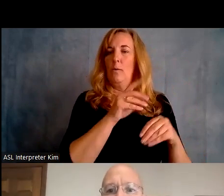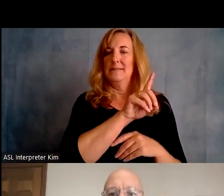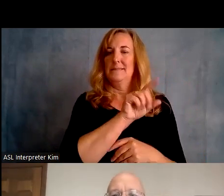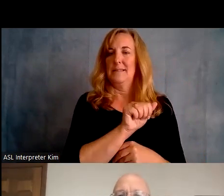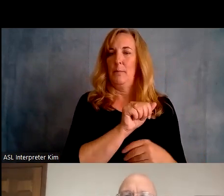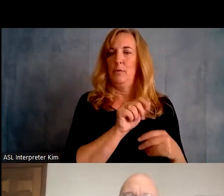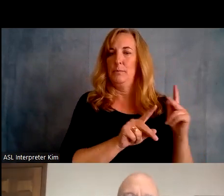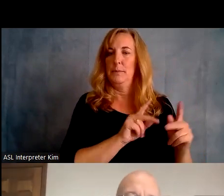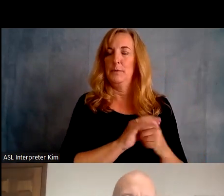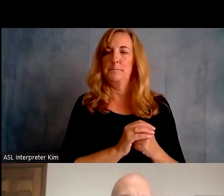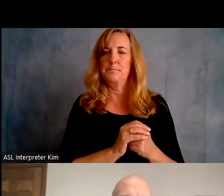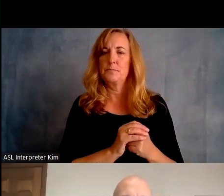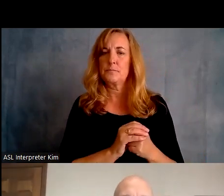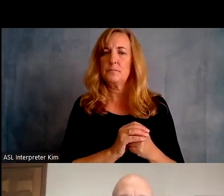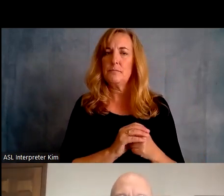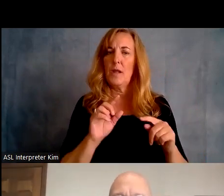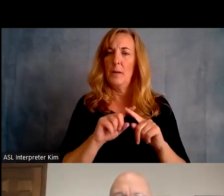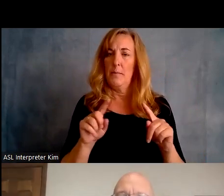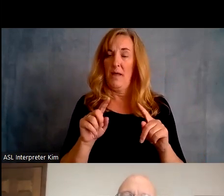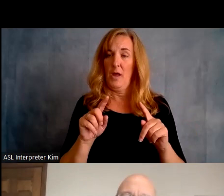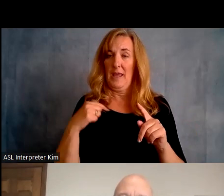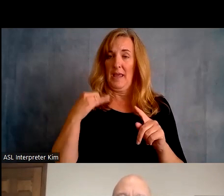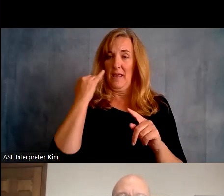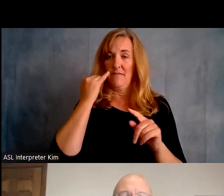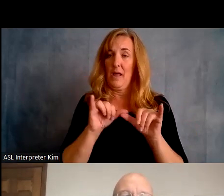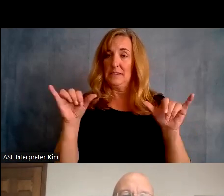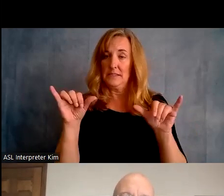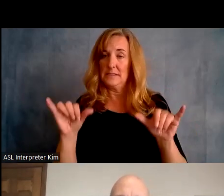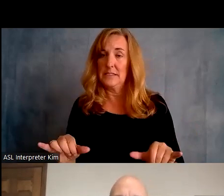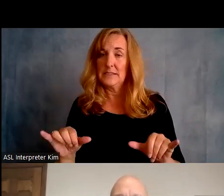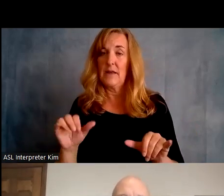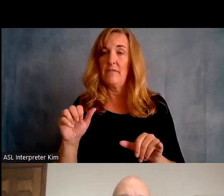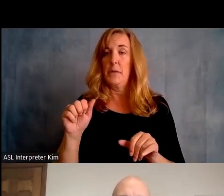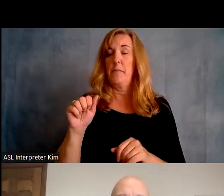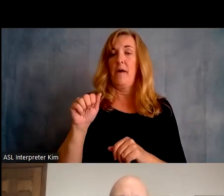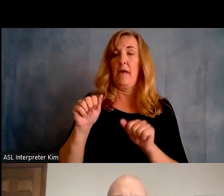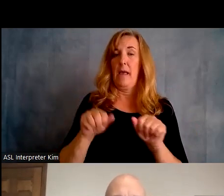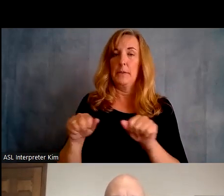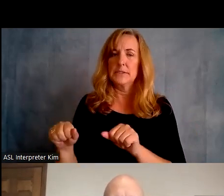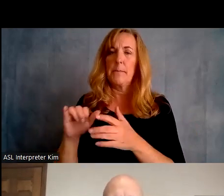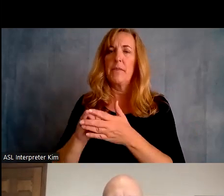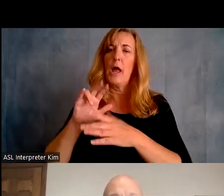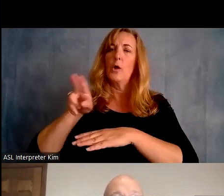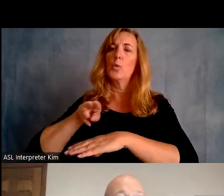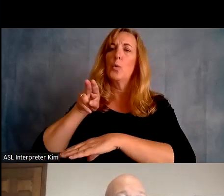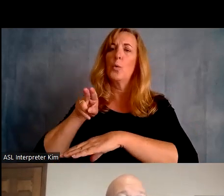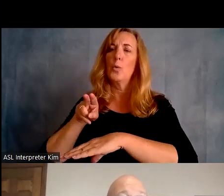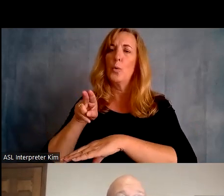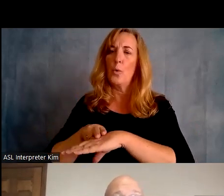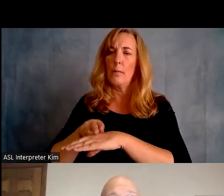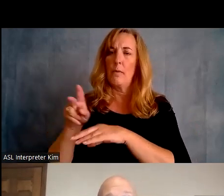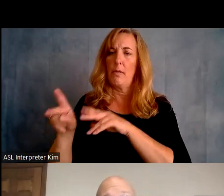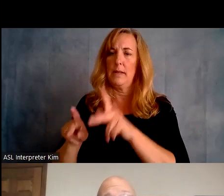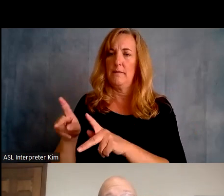say, key to a system of ableism are two elements: the concept of the normative and the normal individual, and